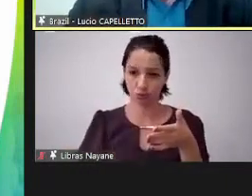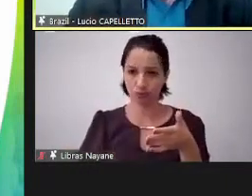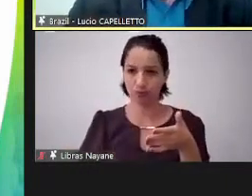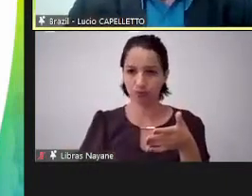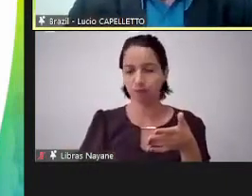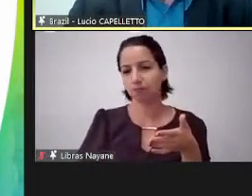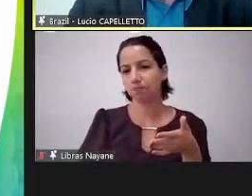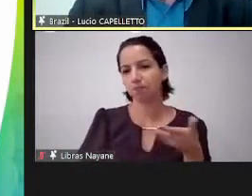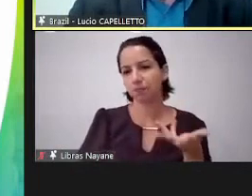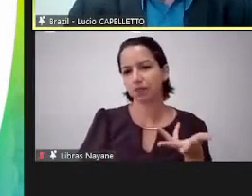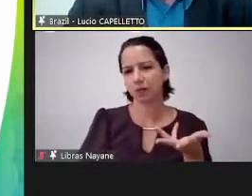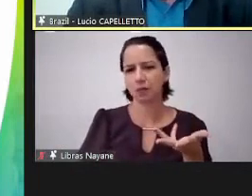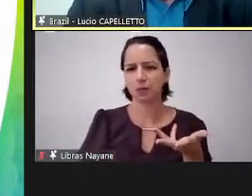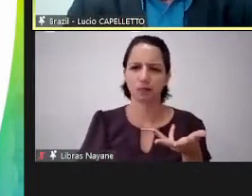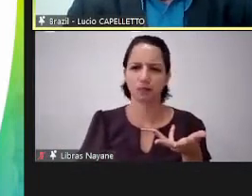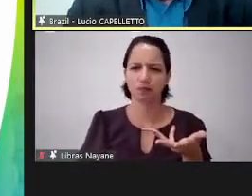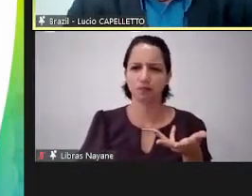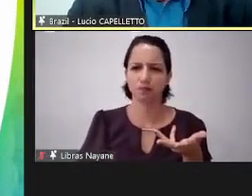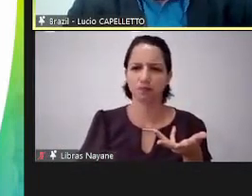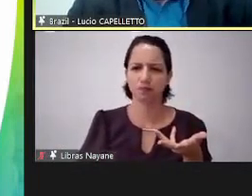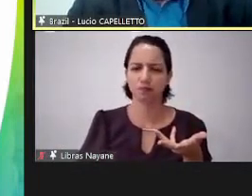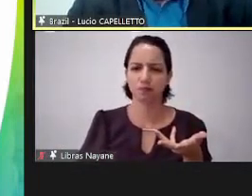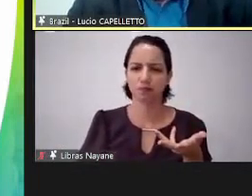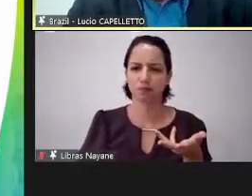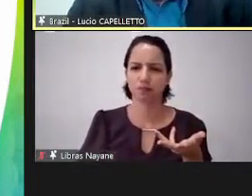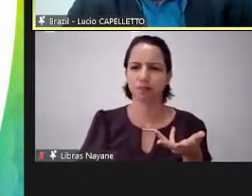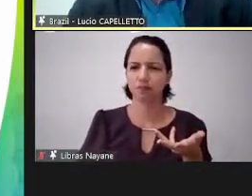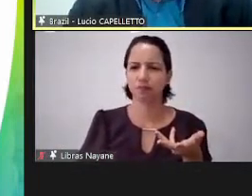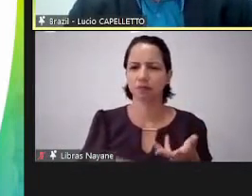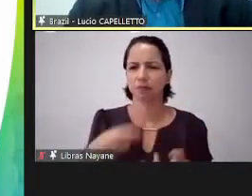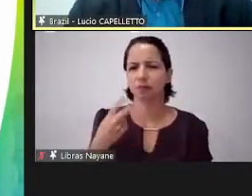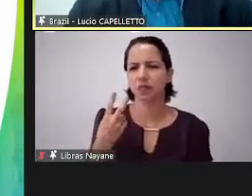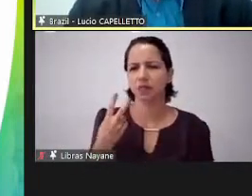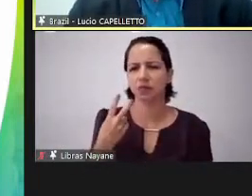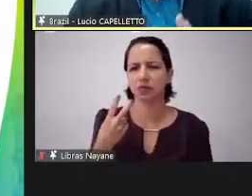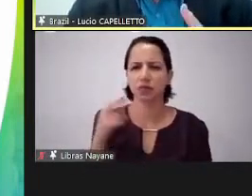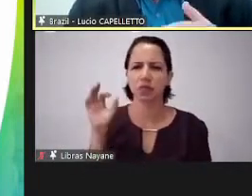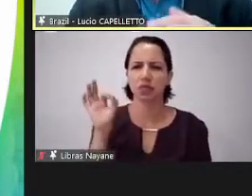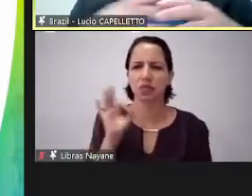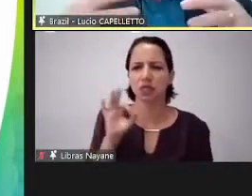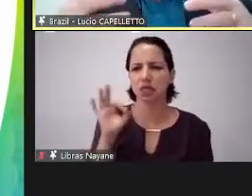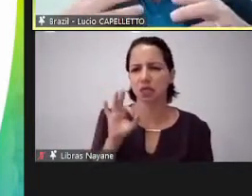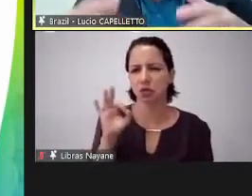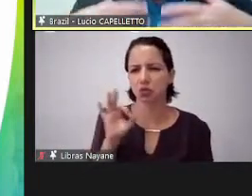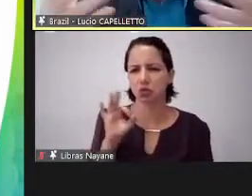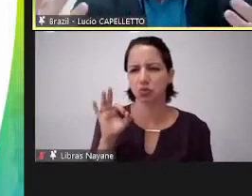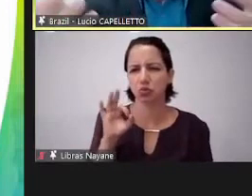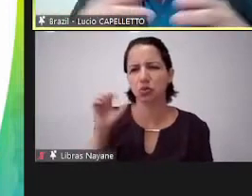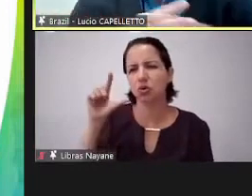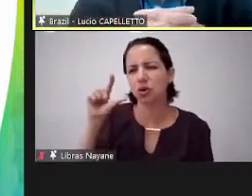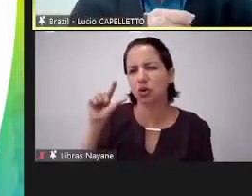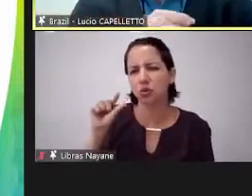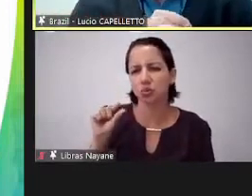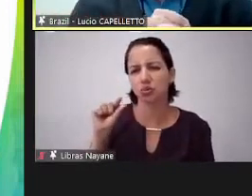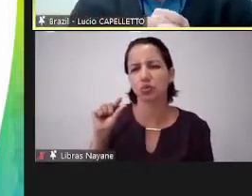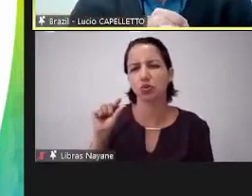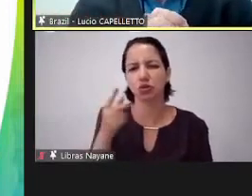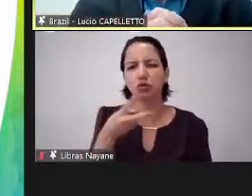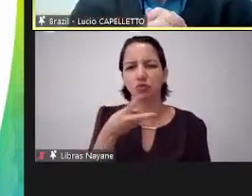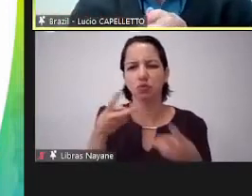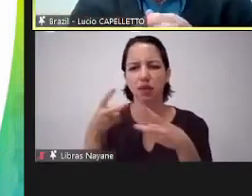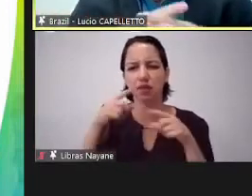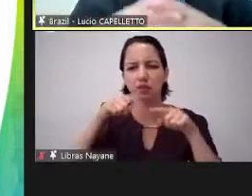federal bonds, public bonds or Brazilian bonds. When the interest rates will